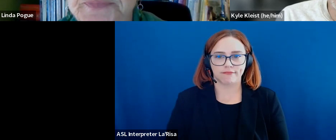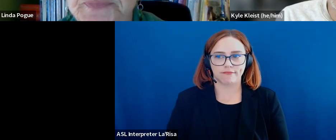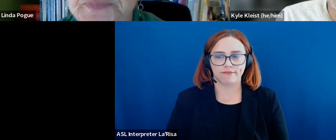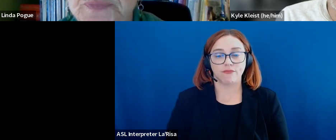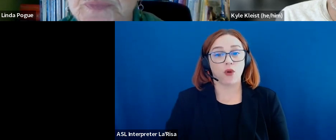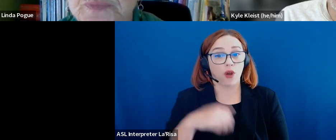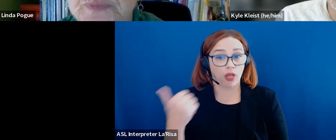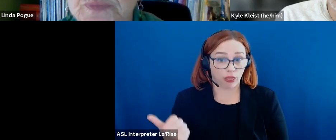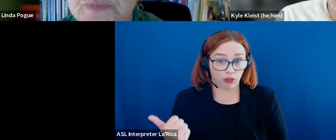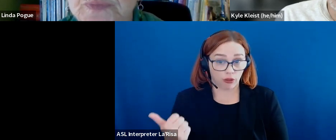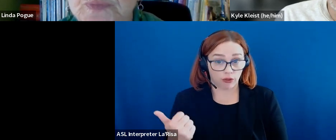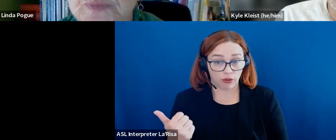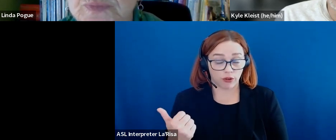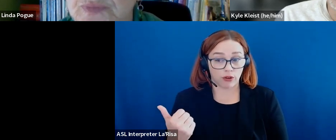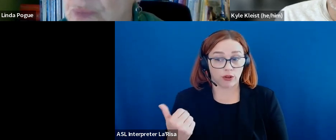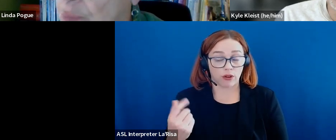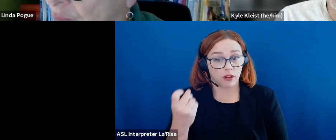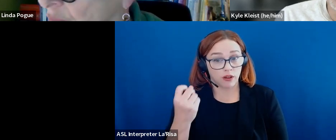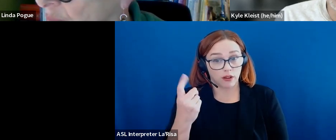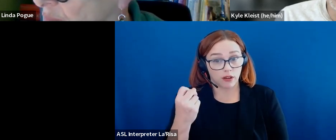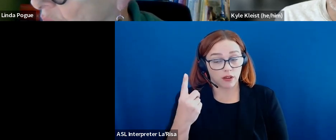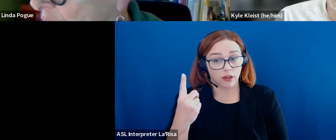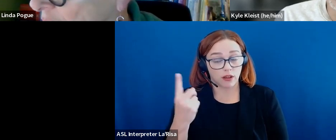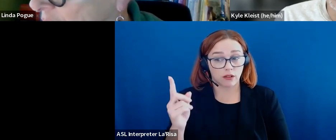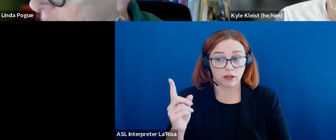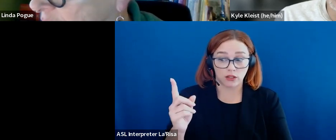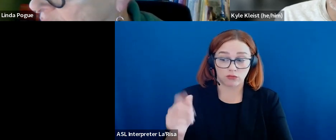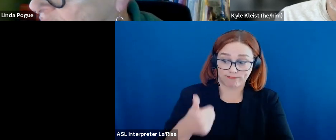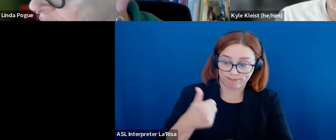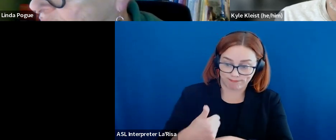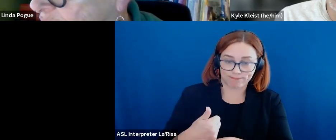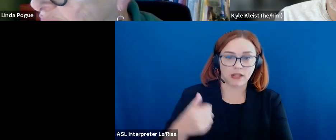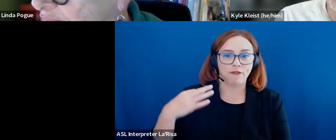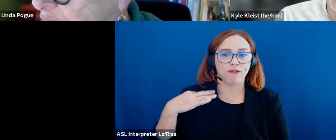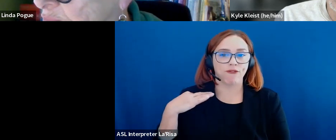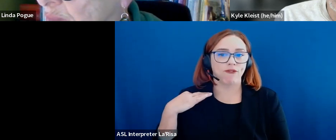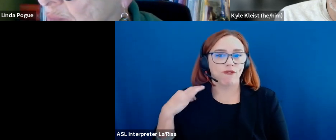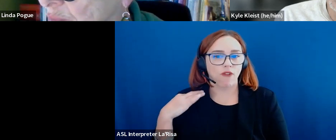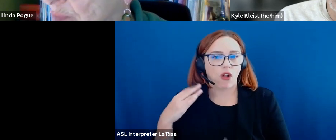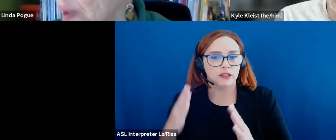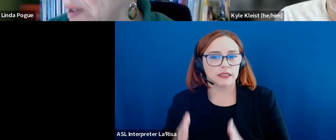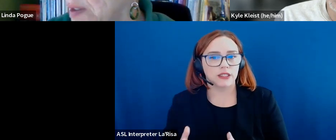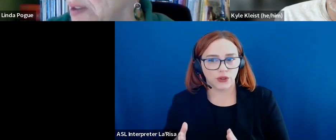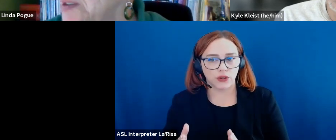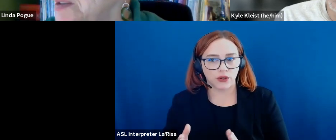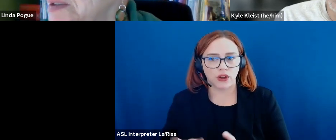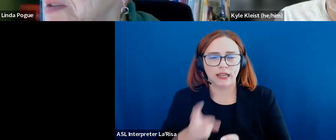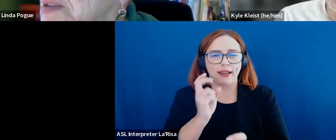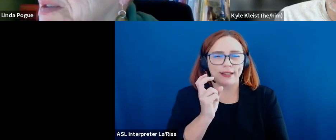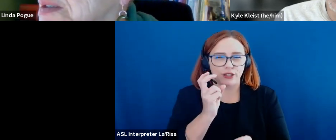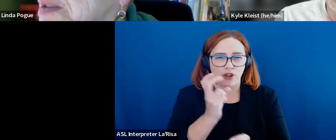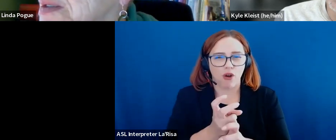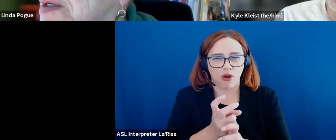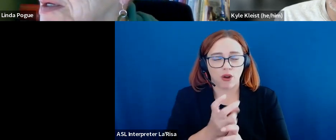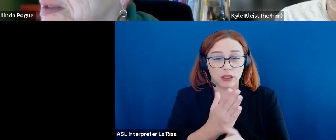part is just securing the volunteers, because it's so hard right now. Like, some volunteers are gung-ho